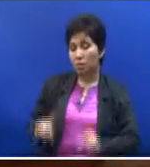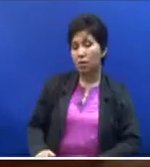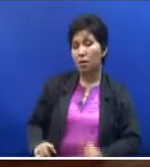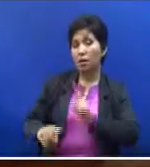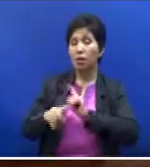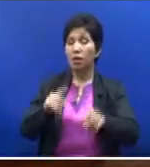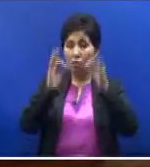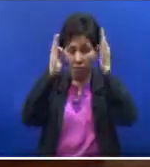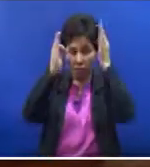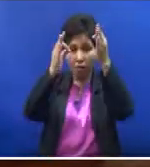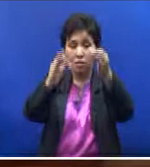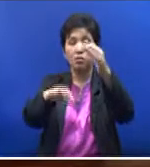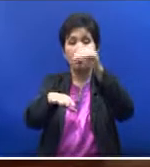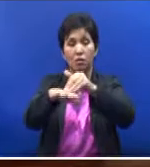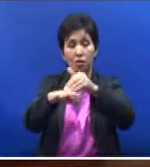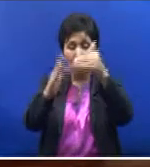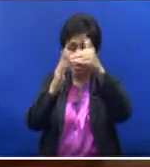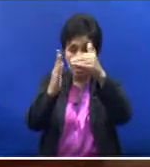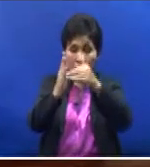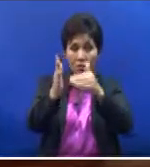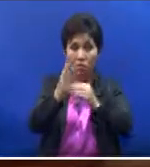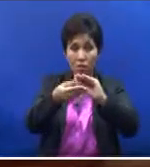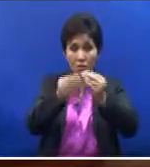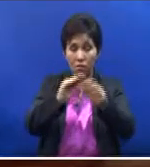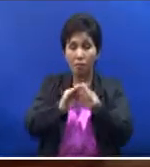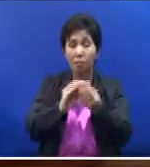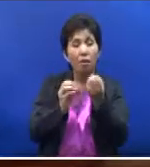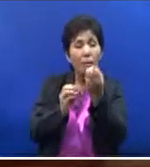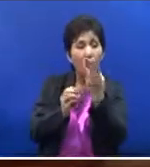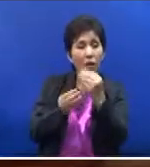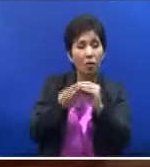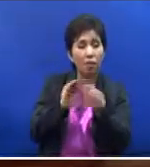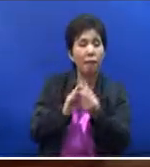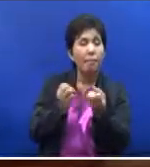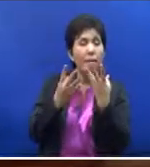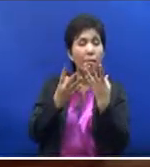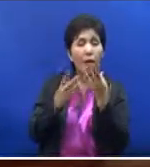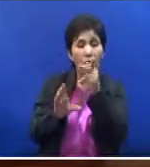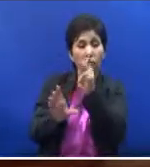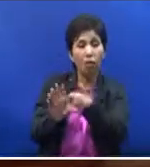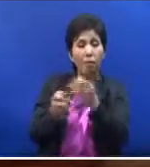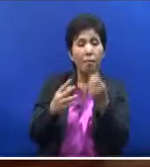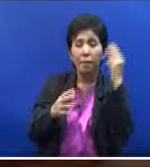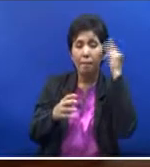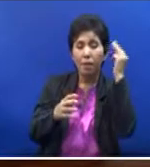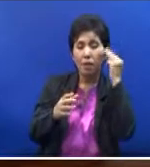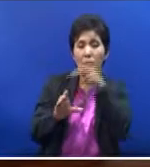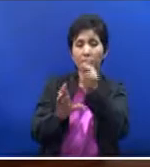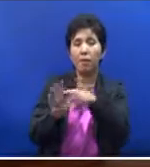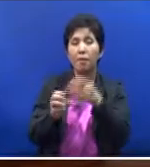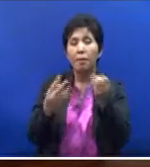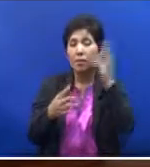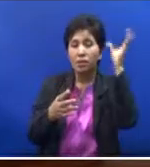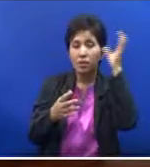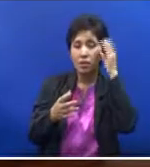But they concerns on the statistic. Okay, they want to see the figures. Okay, how many involved? How many Malays involved? How